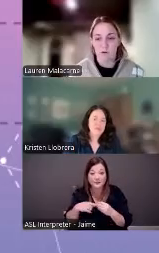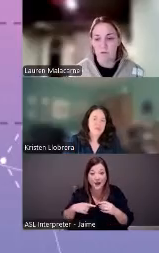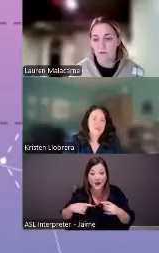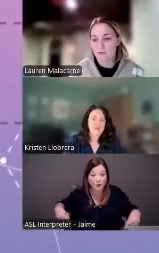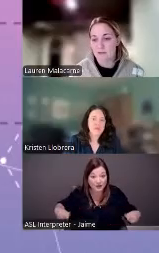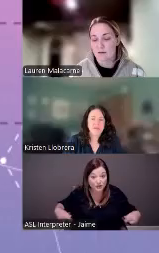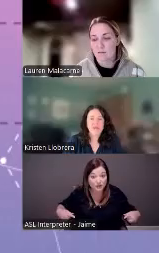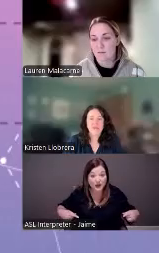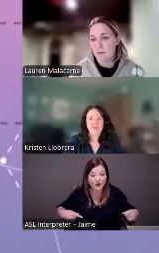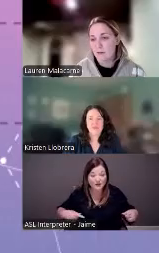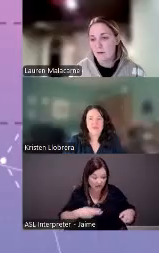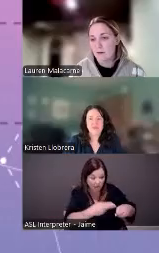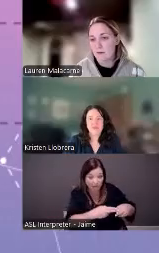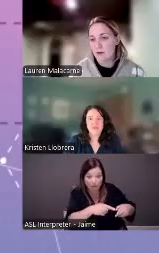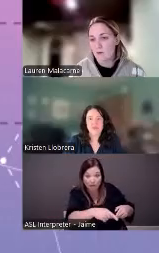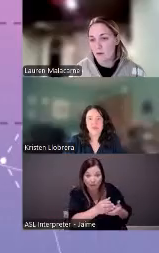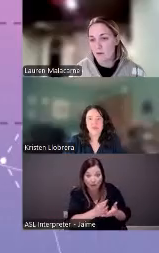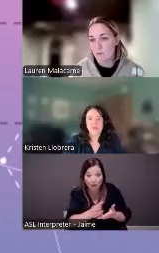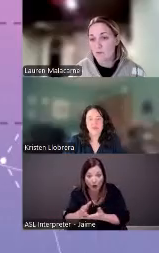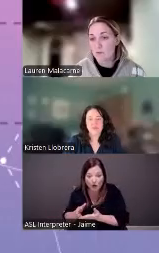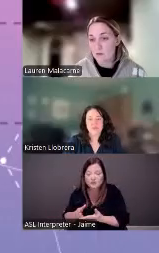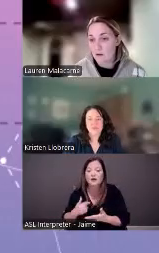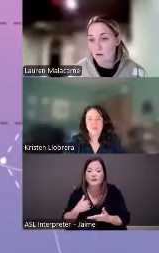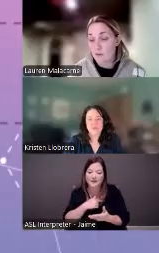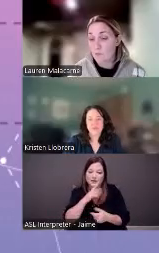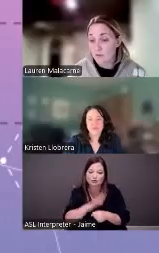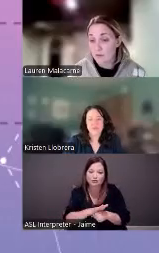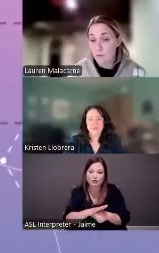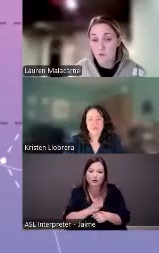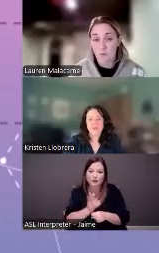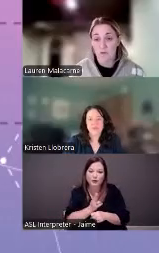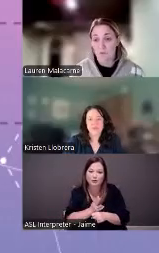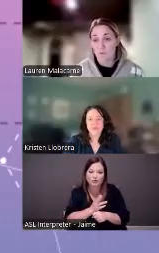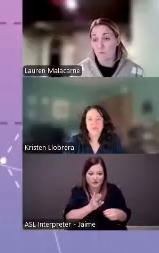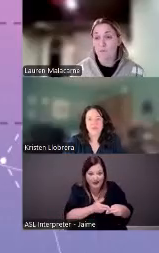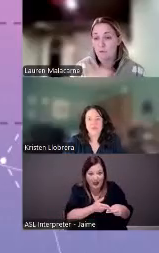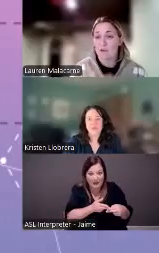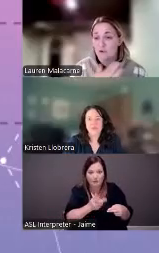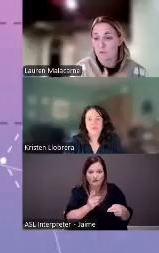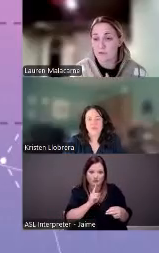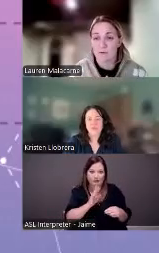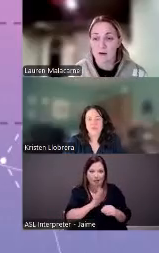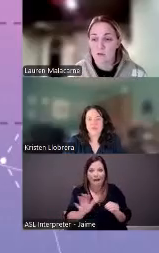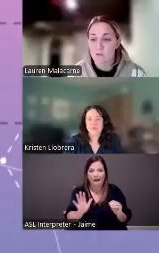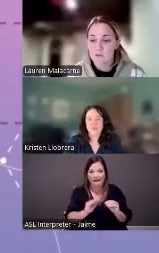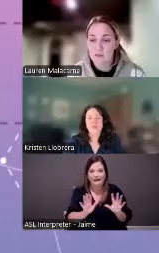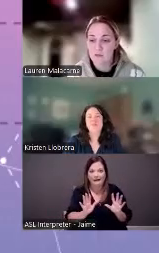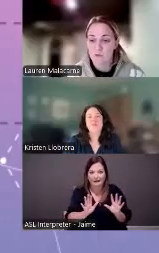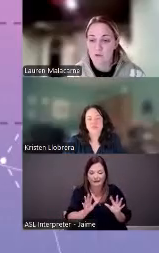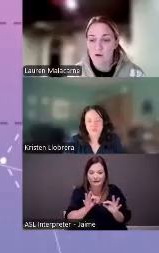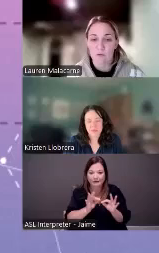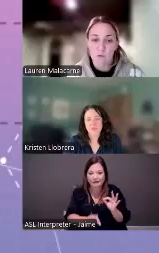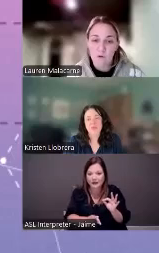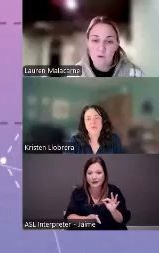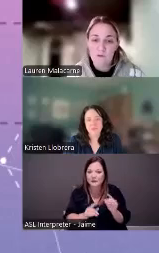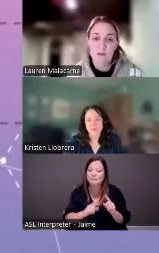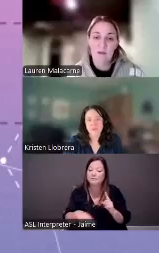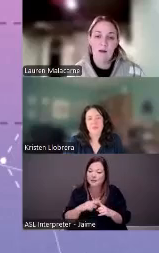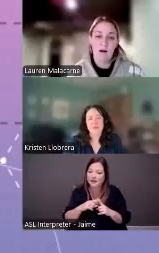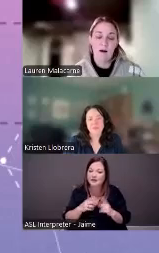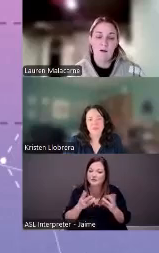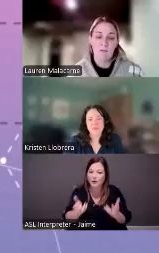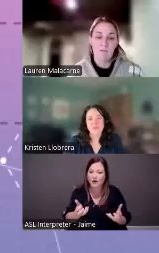were, referencing them in a way that was in plain language, but also we made sure we defined those things early on in the